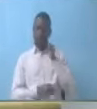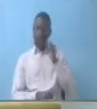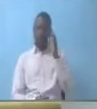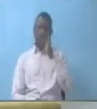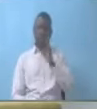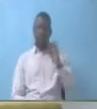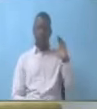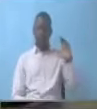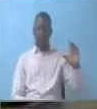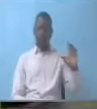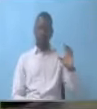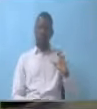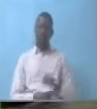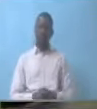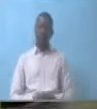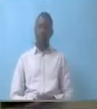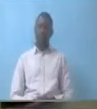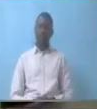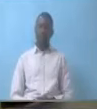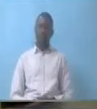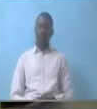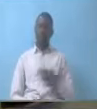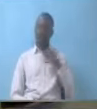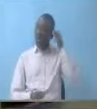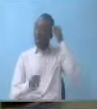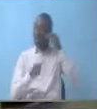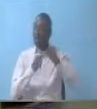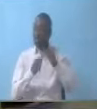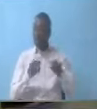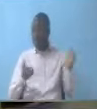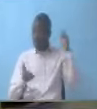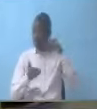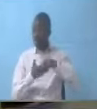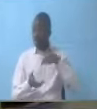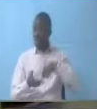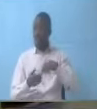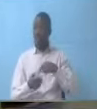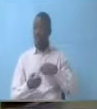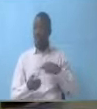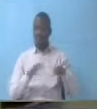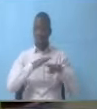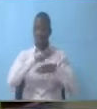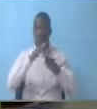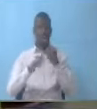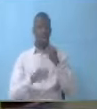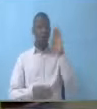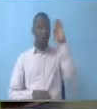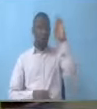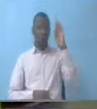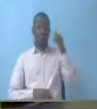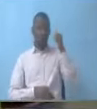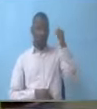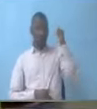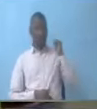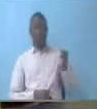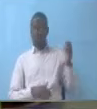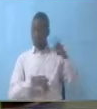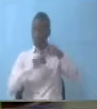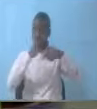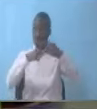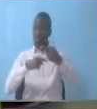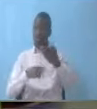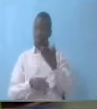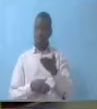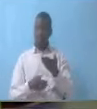TRRC. May I remind you that you're still under oath? Mangla fatel ne betay wat bi nga watun dimba yang ci bir